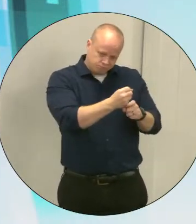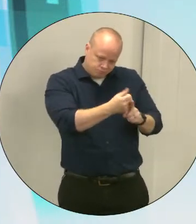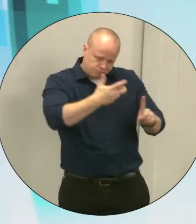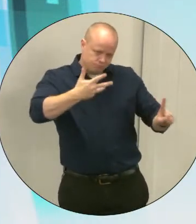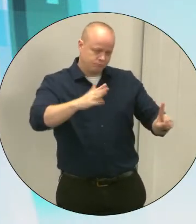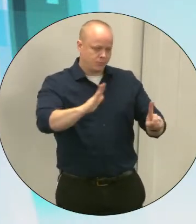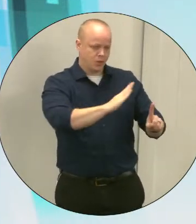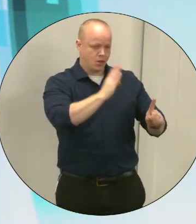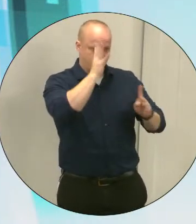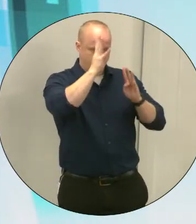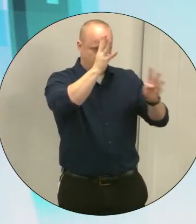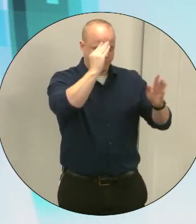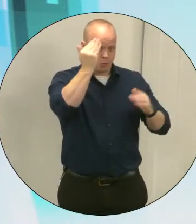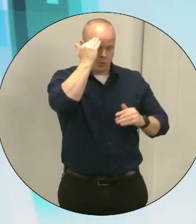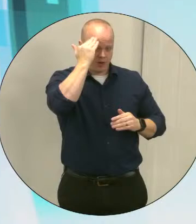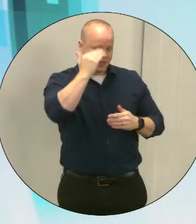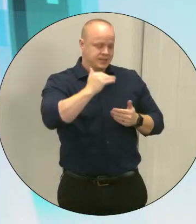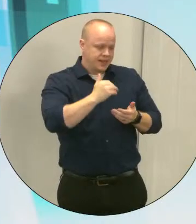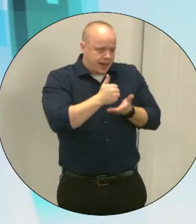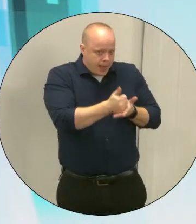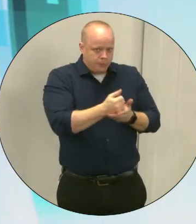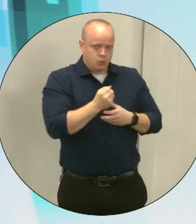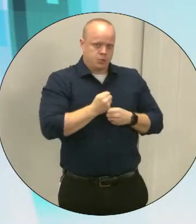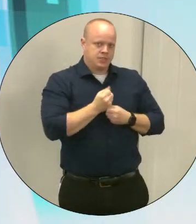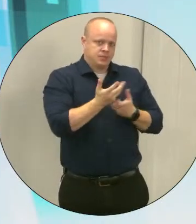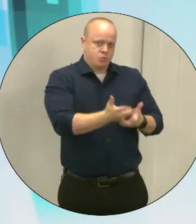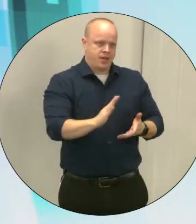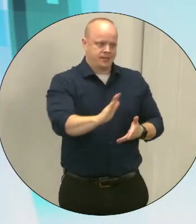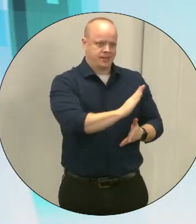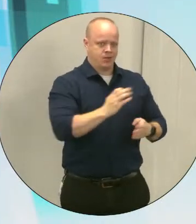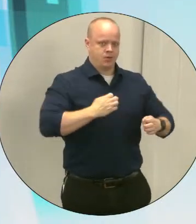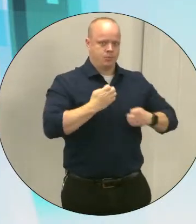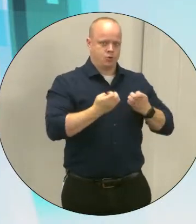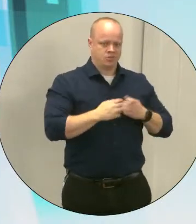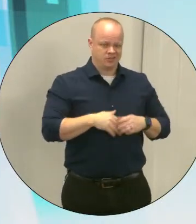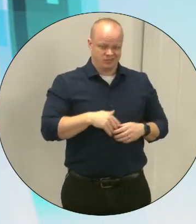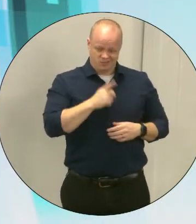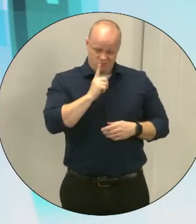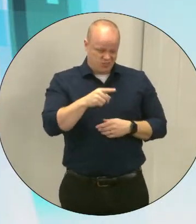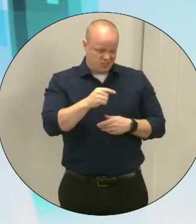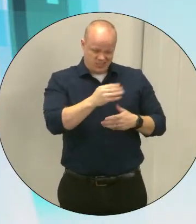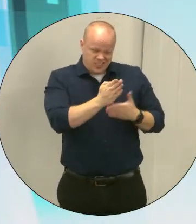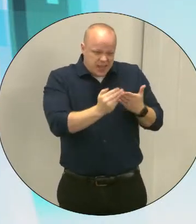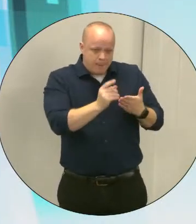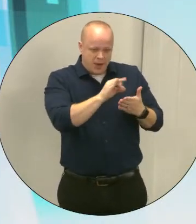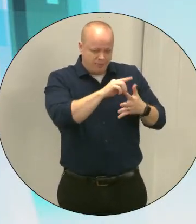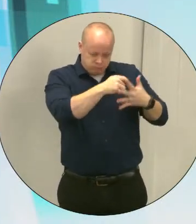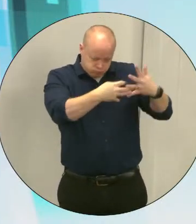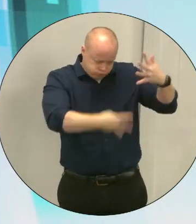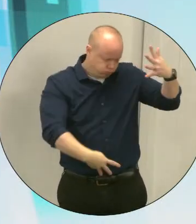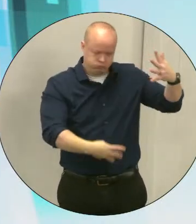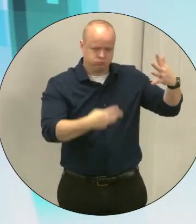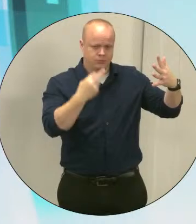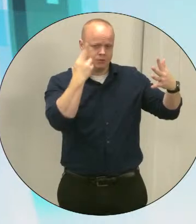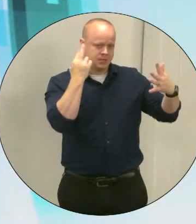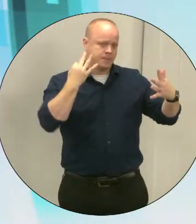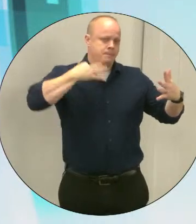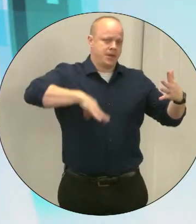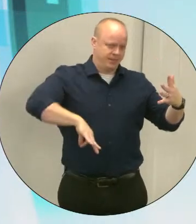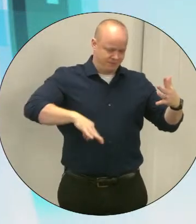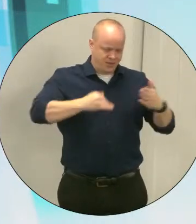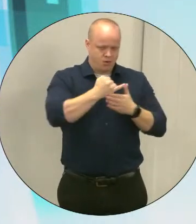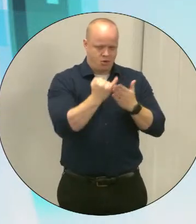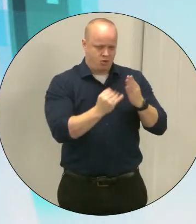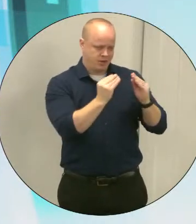help express their emotions. This is only part of a long list of the benefits of art education for a student.